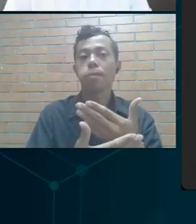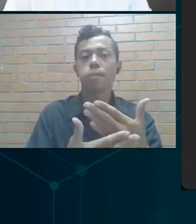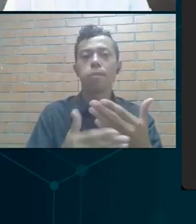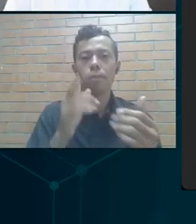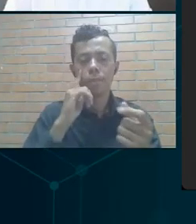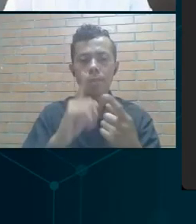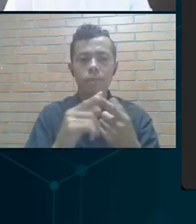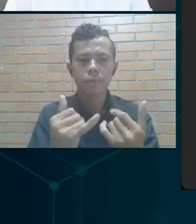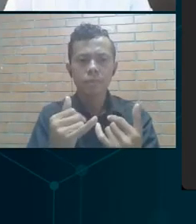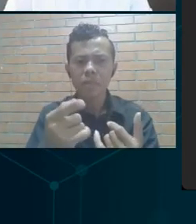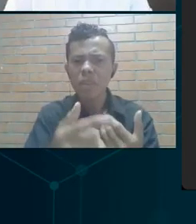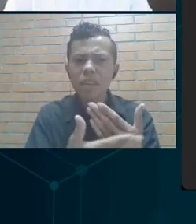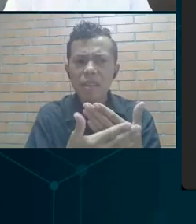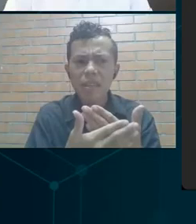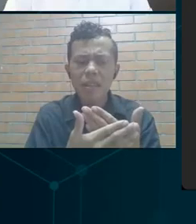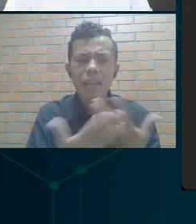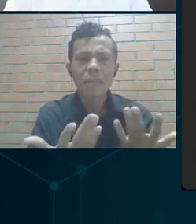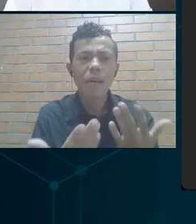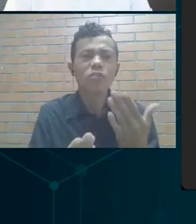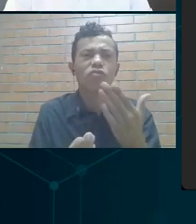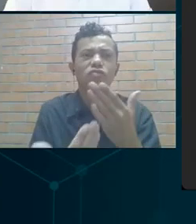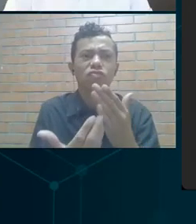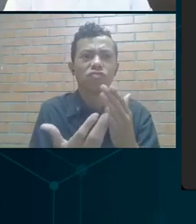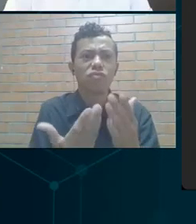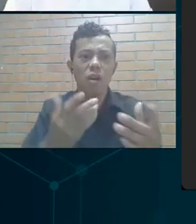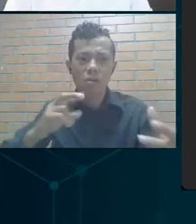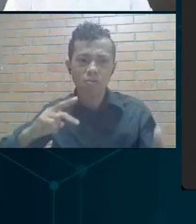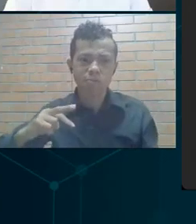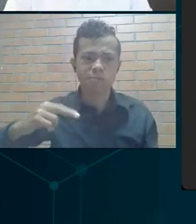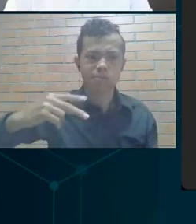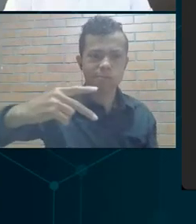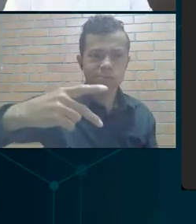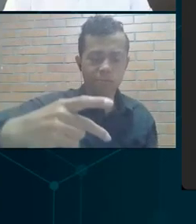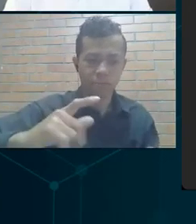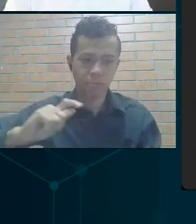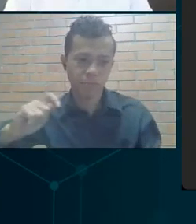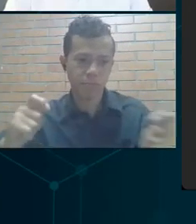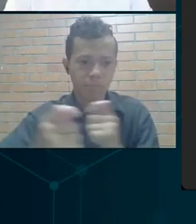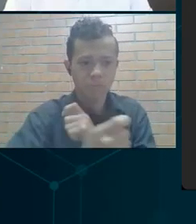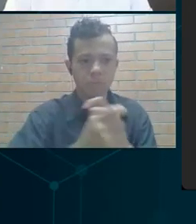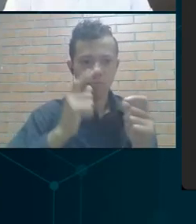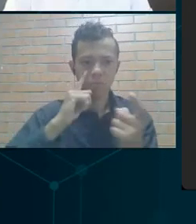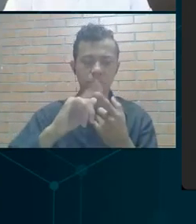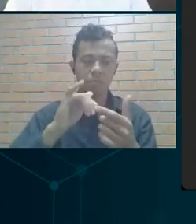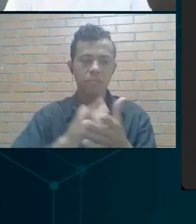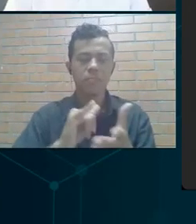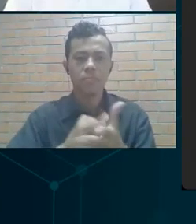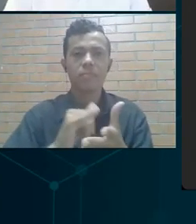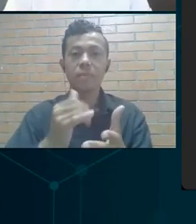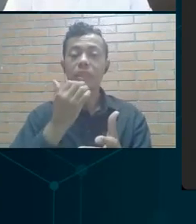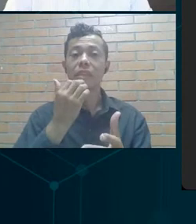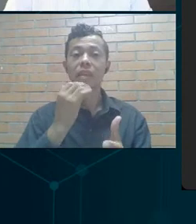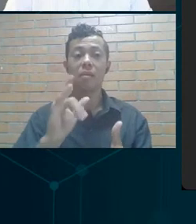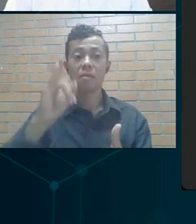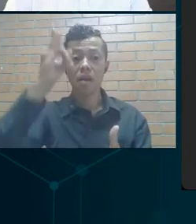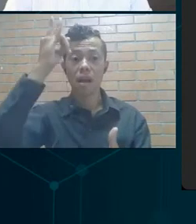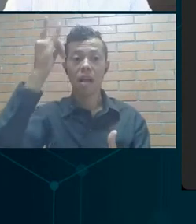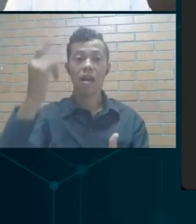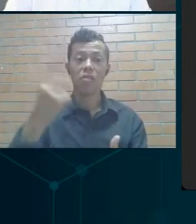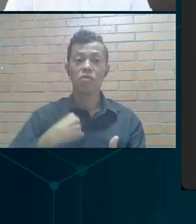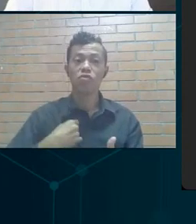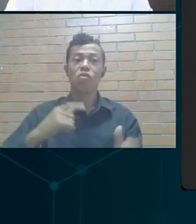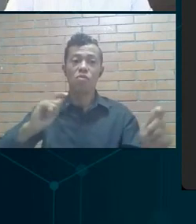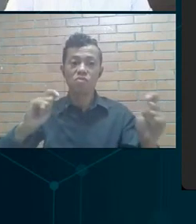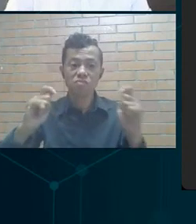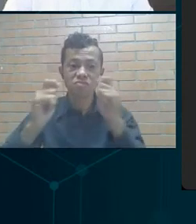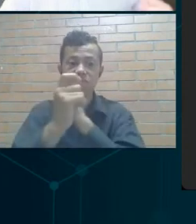maybe I should say a little bit about that, because I think it's not obvious what the change has been. If you think about the 1990s, and I